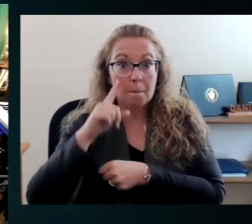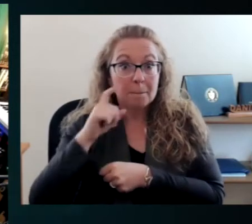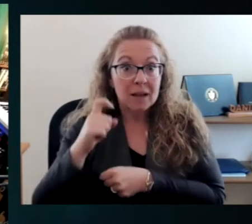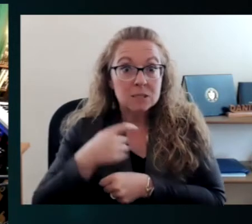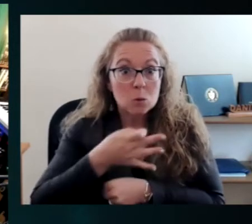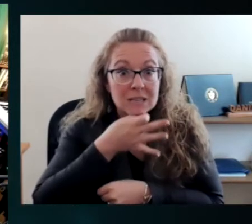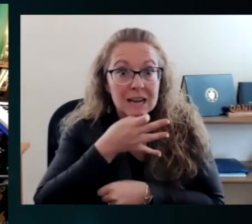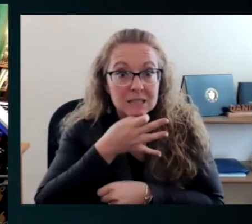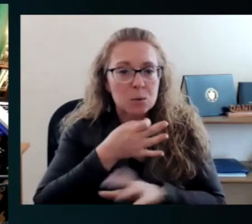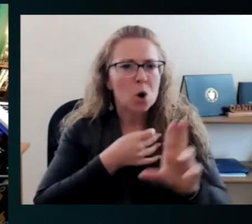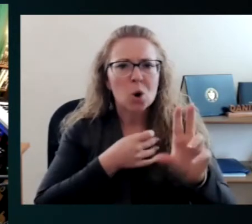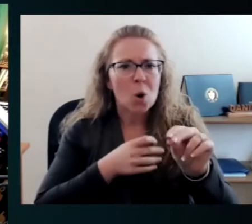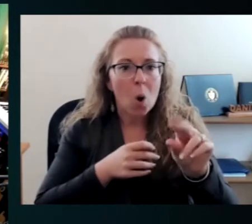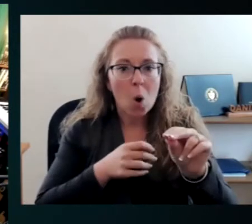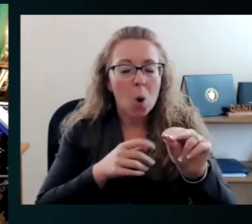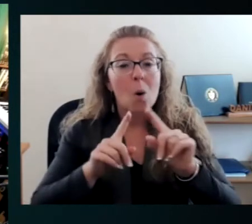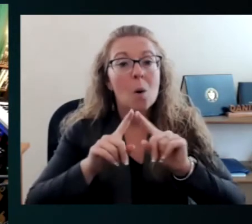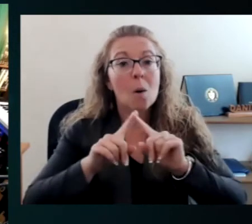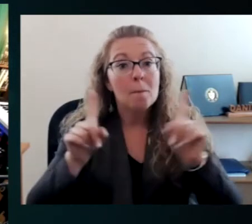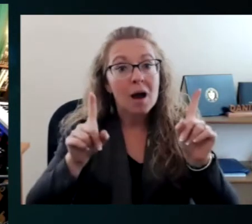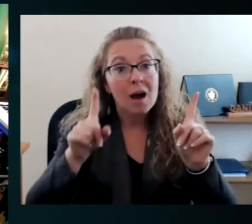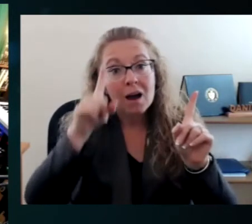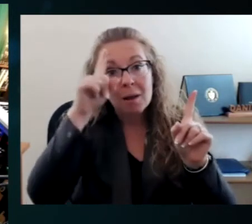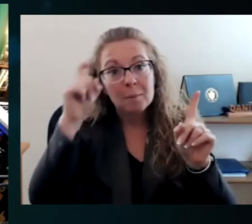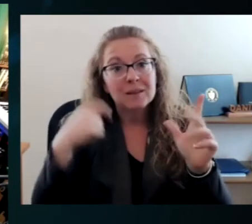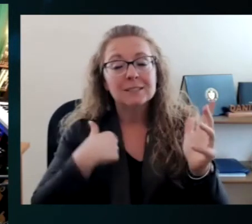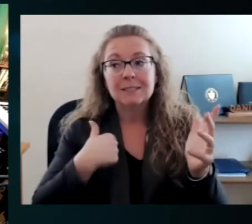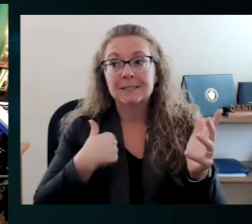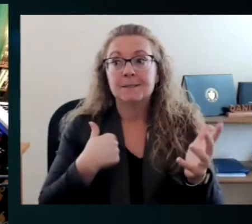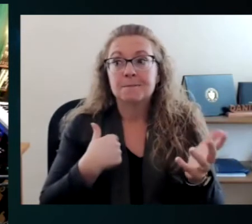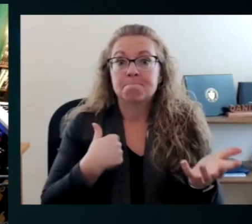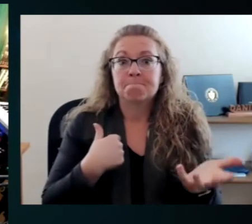but because the